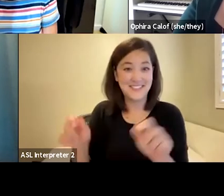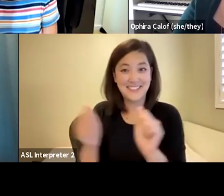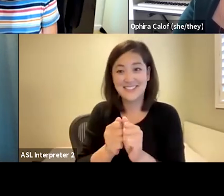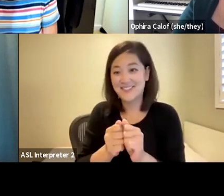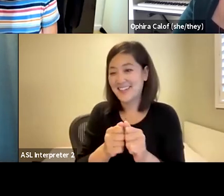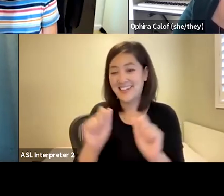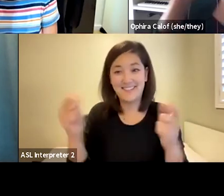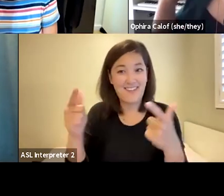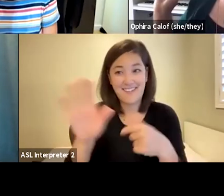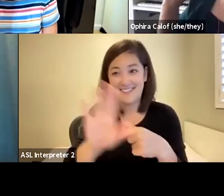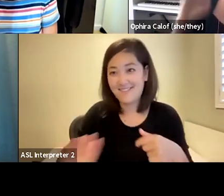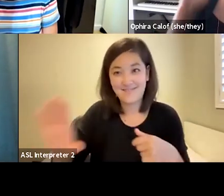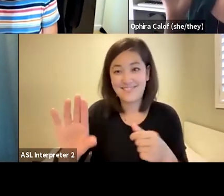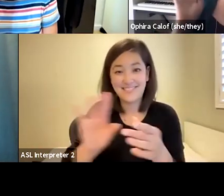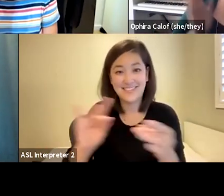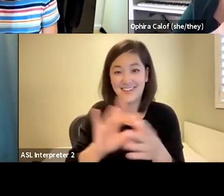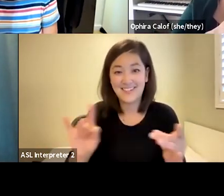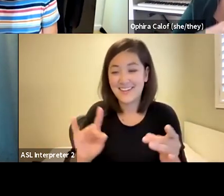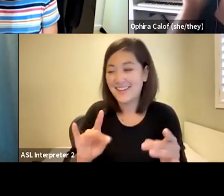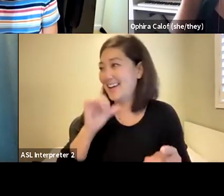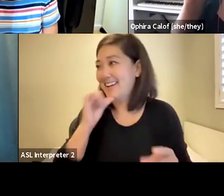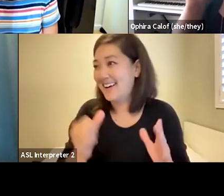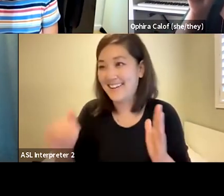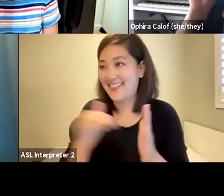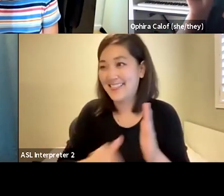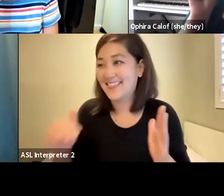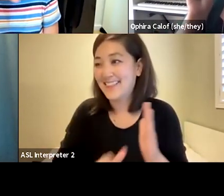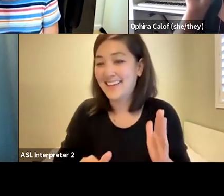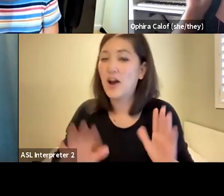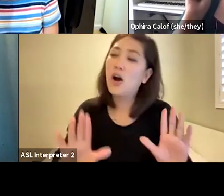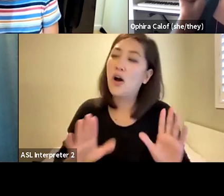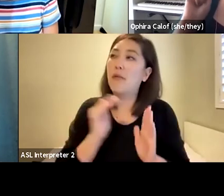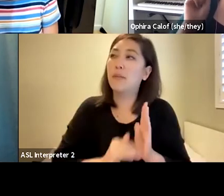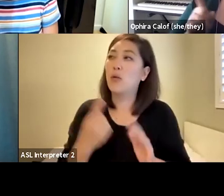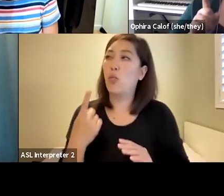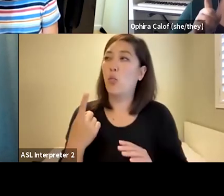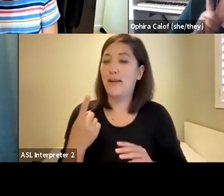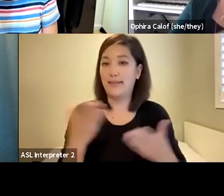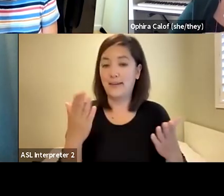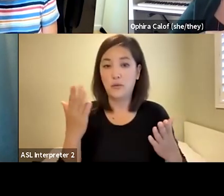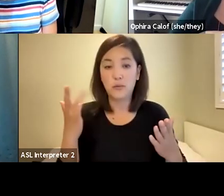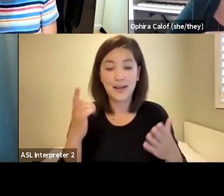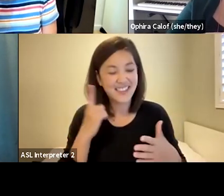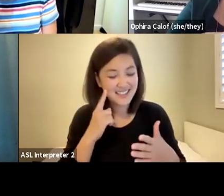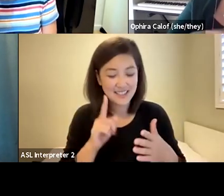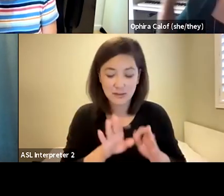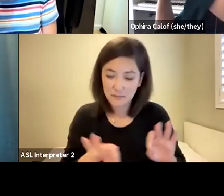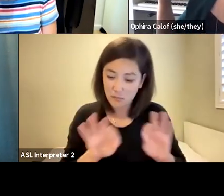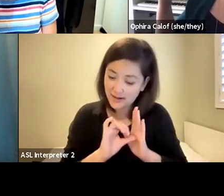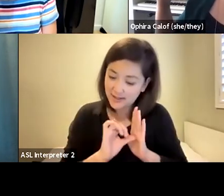said. So I won't repeat, but well, I'll repeat one thing just because I think it's so important.